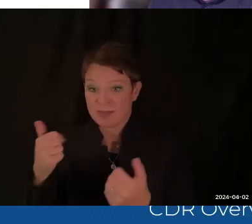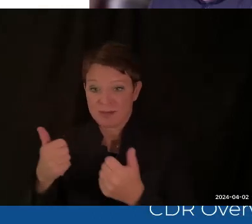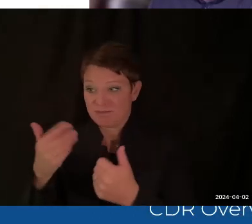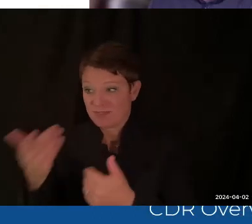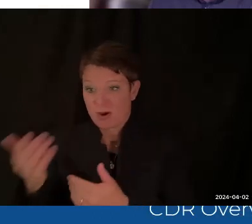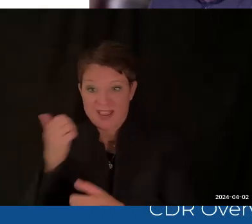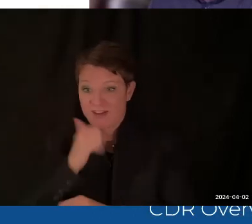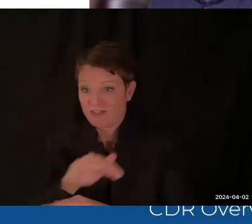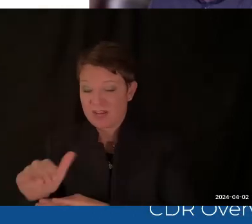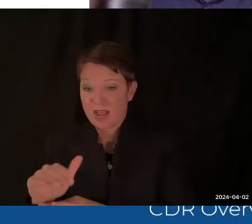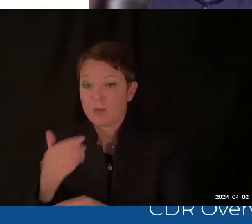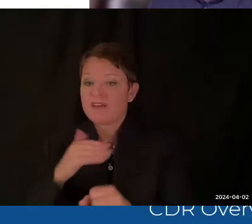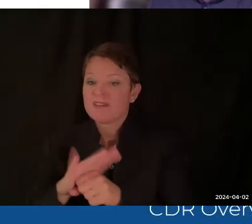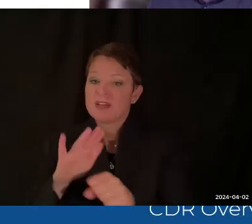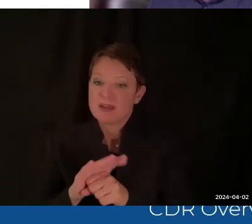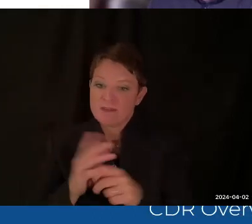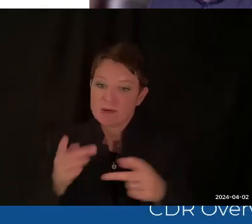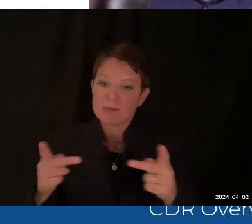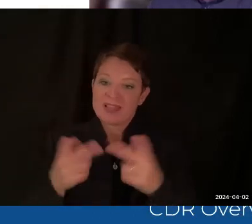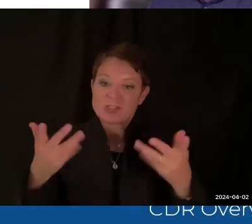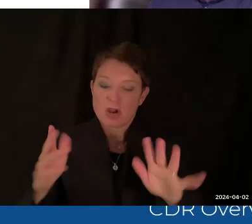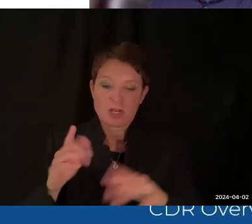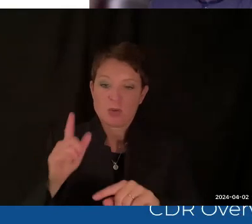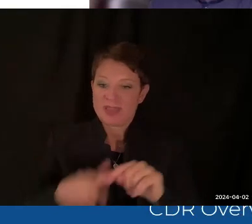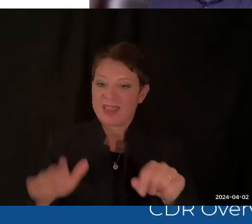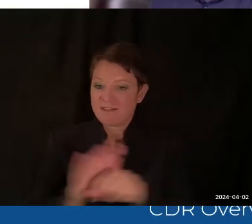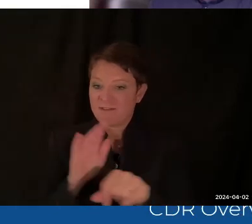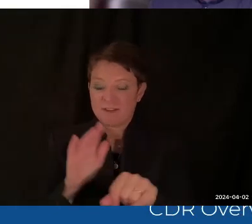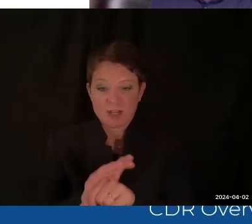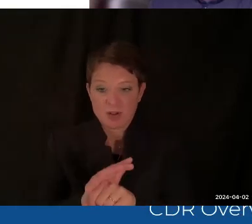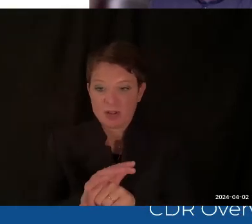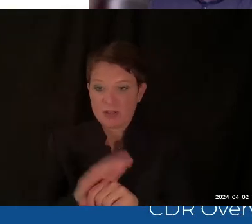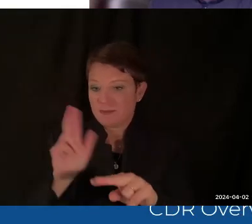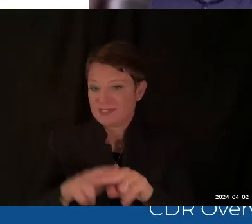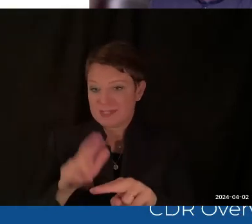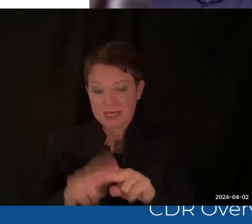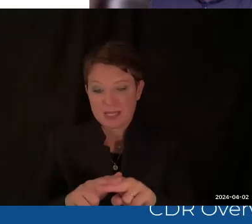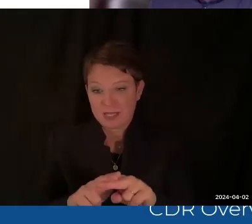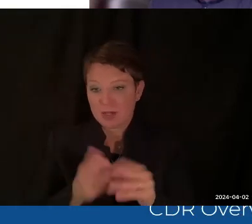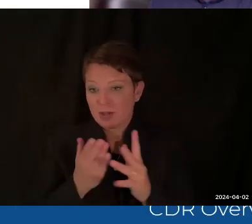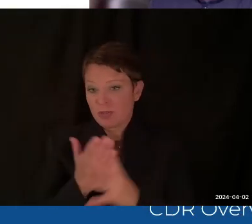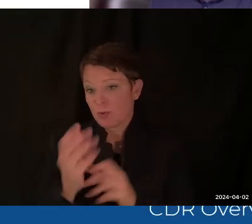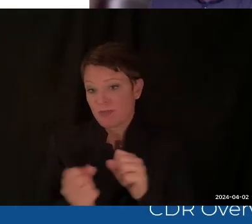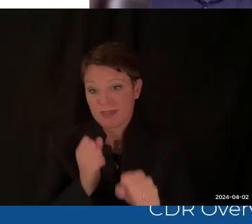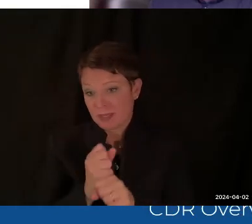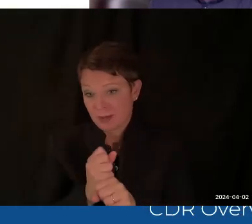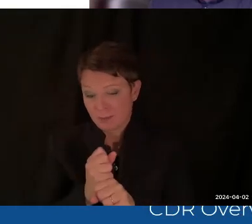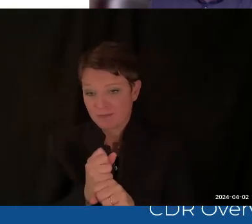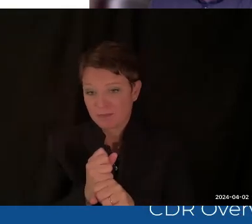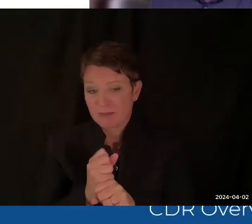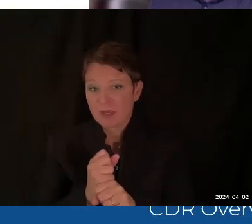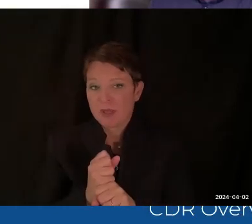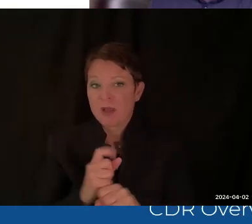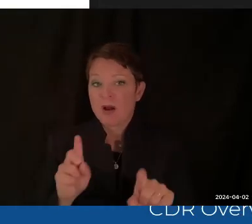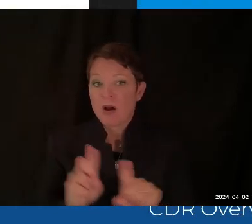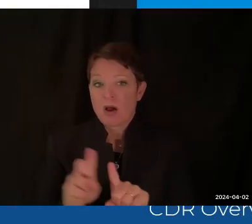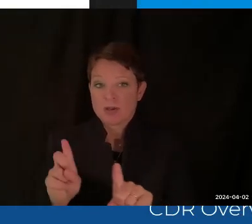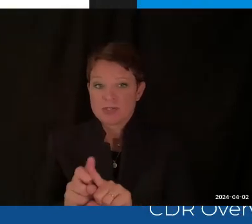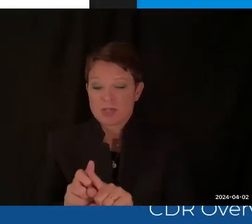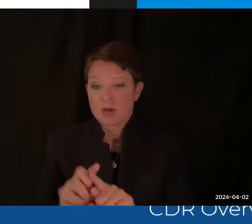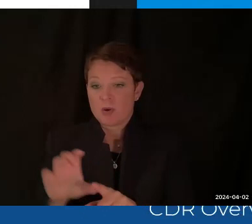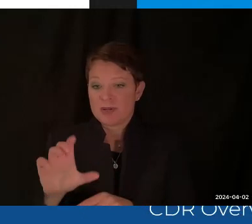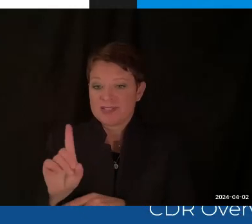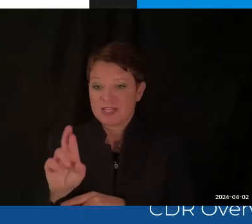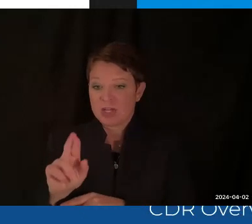numerous venues already that cannot fill up their seating throughout the year. Just to hand off to the